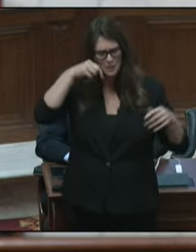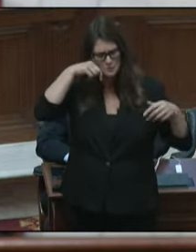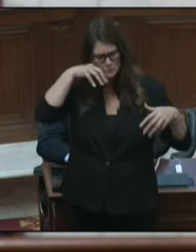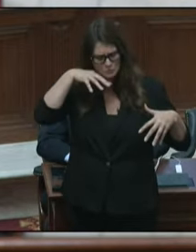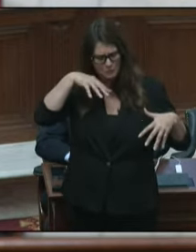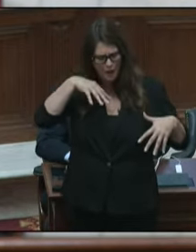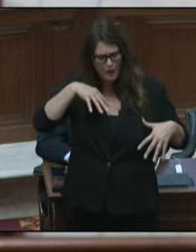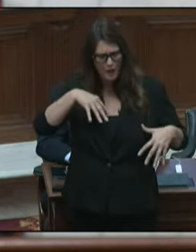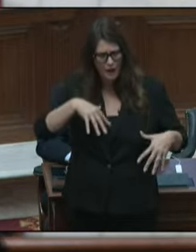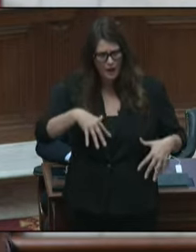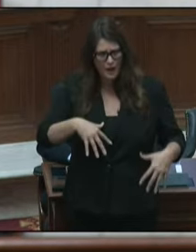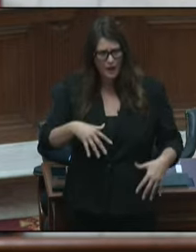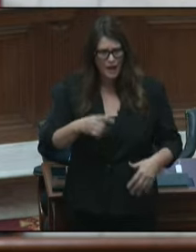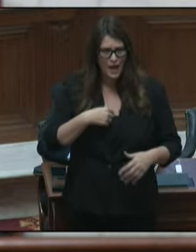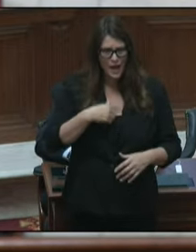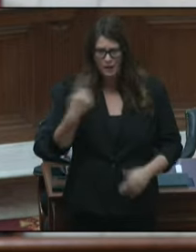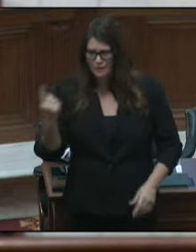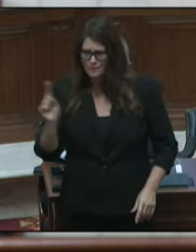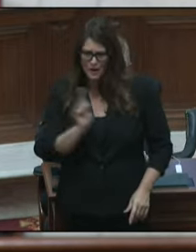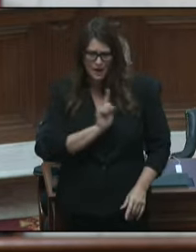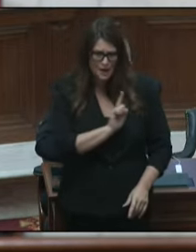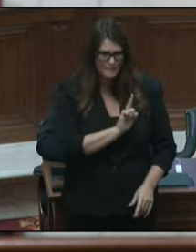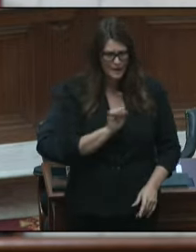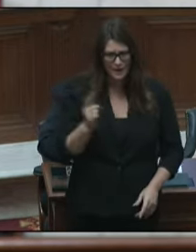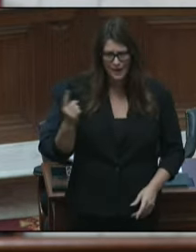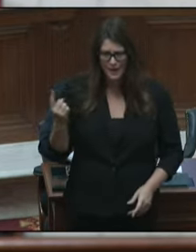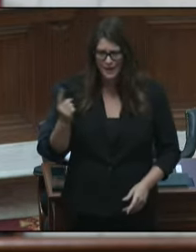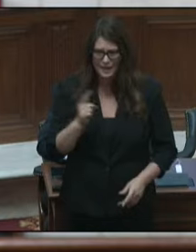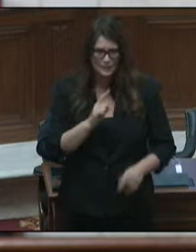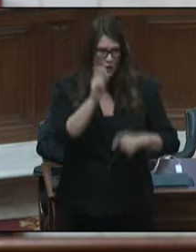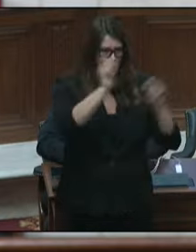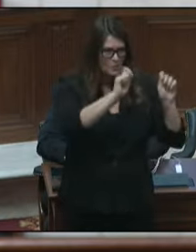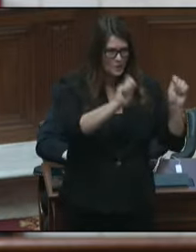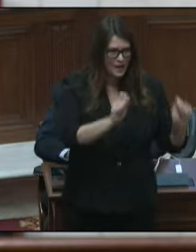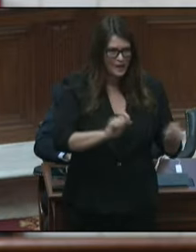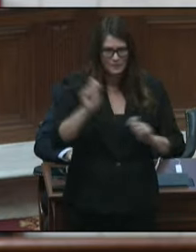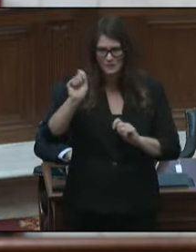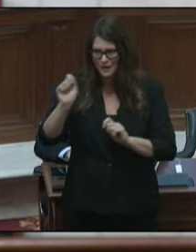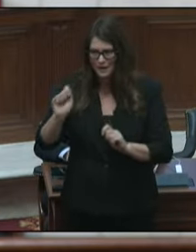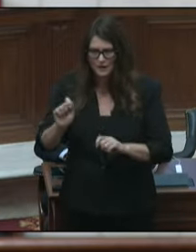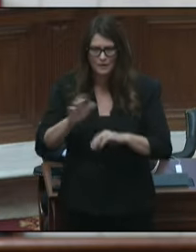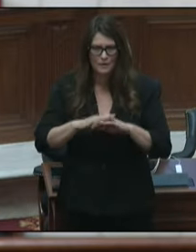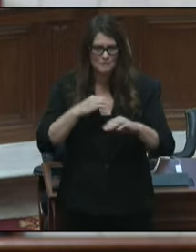direction known to man while I was running back and forth and trying to get this written and this written and this written.